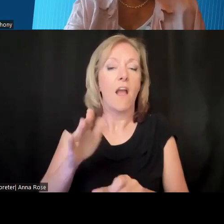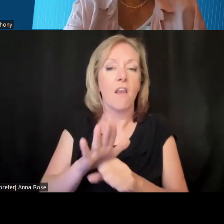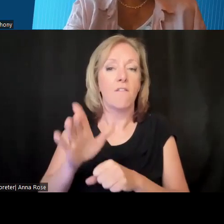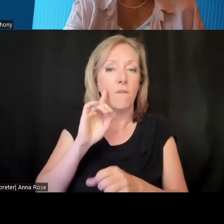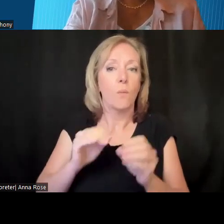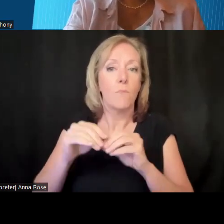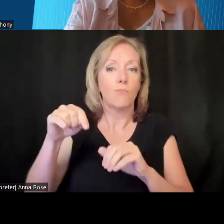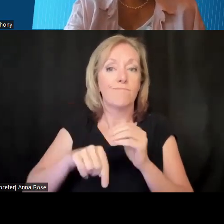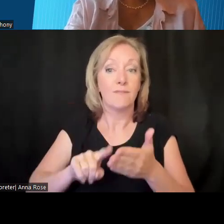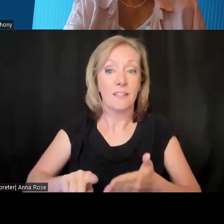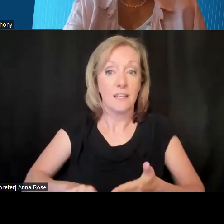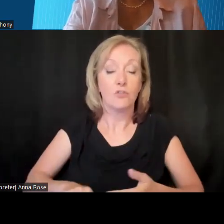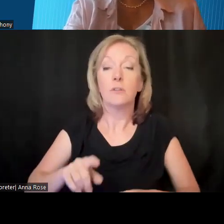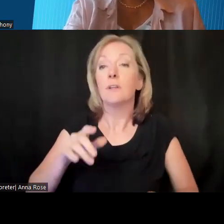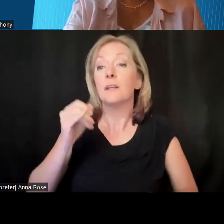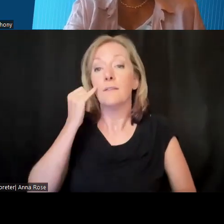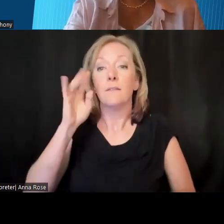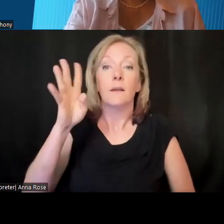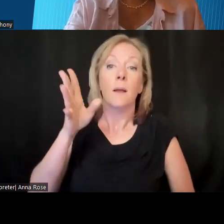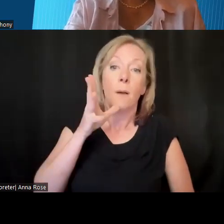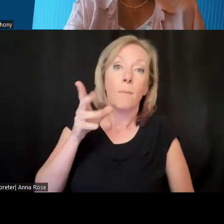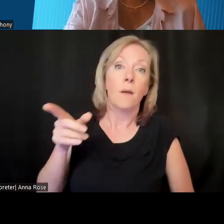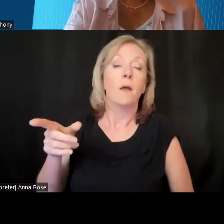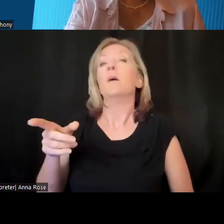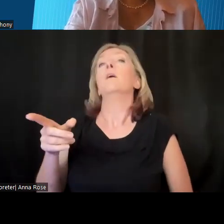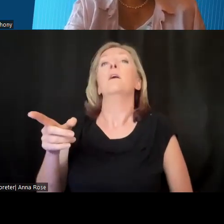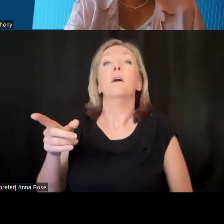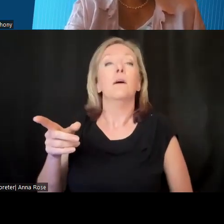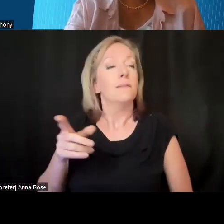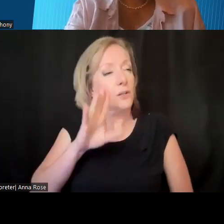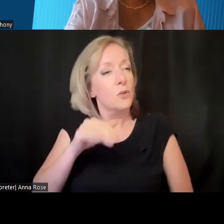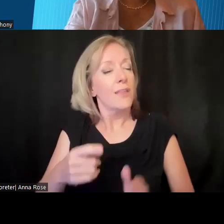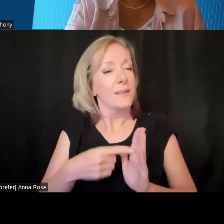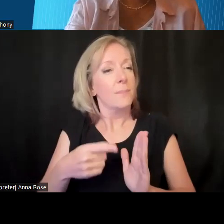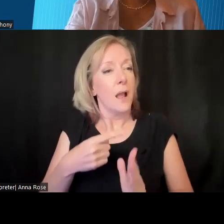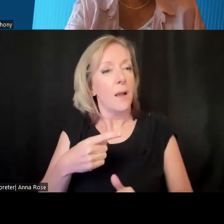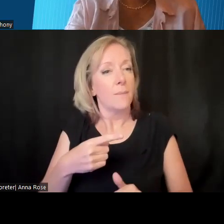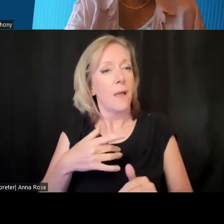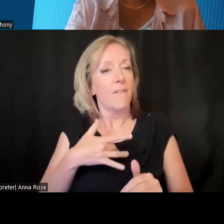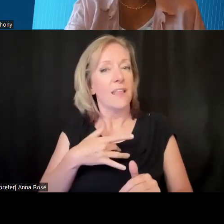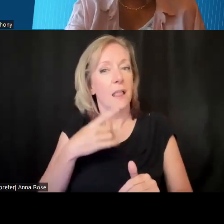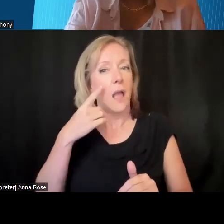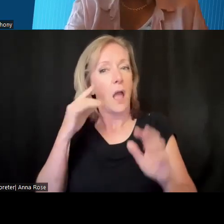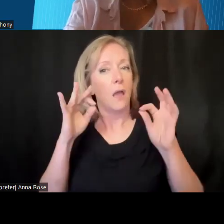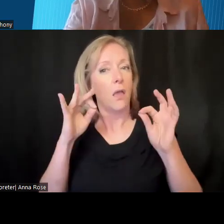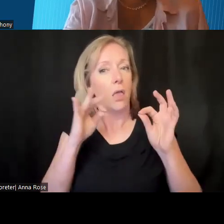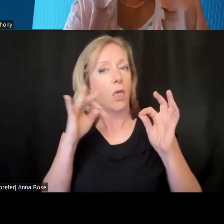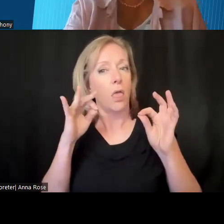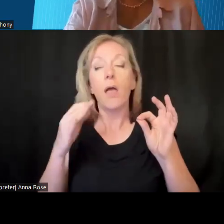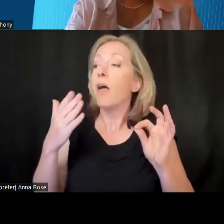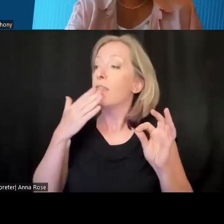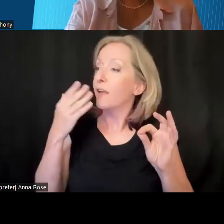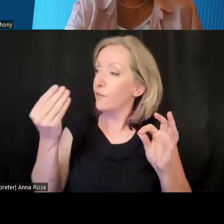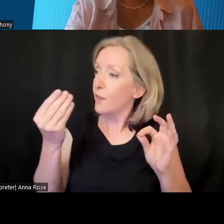investigation. If the mom says, there are times when I think that eye is crossing. Thank you for telling me